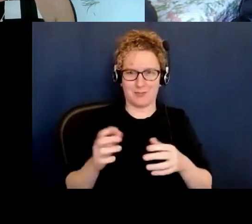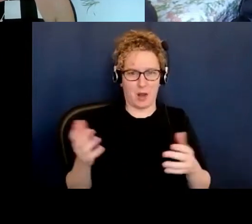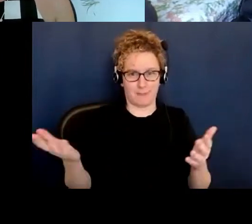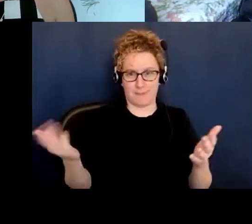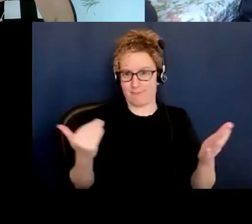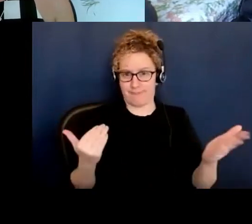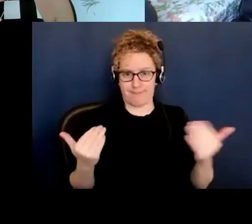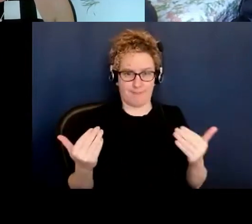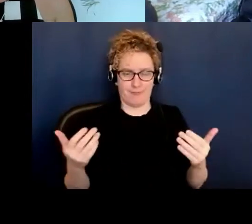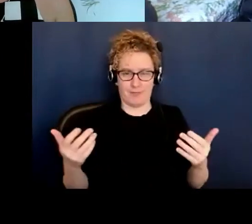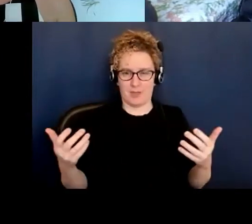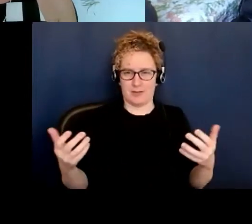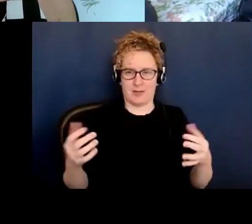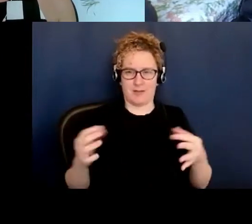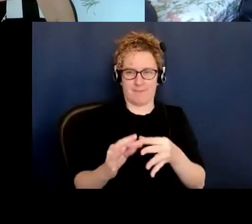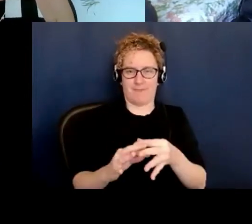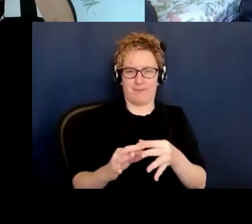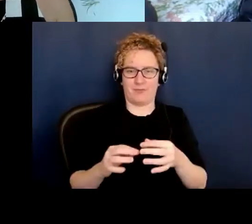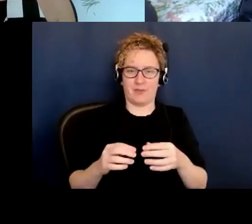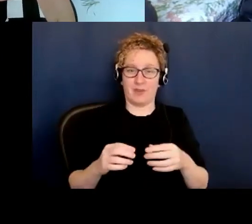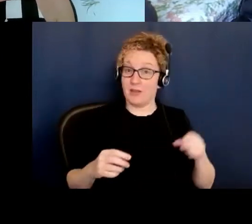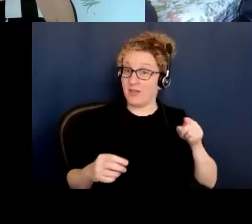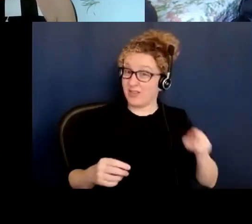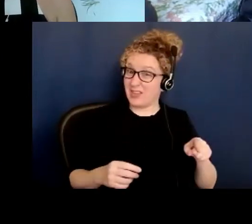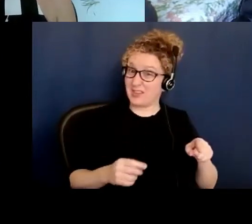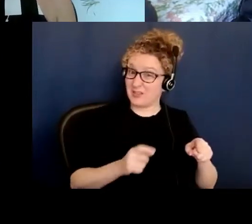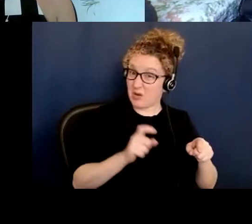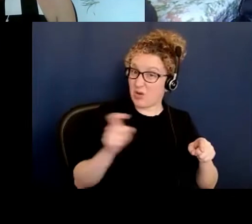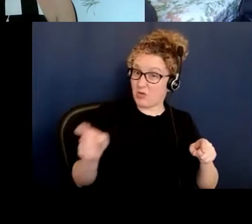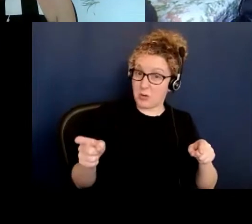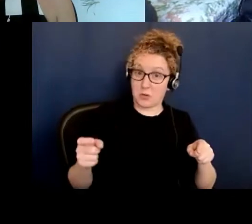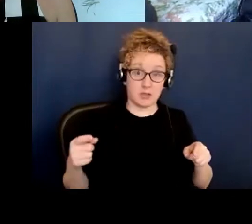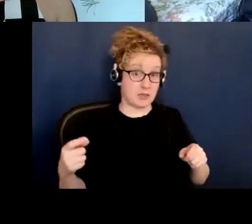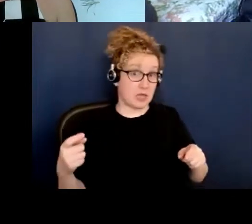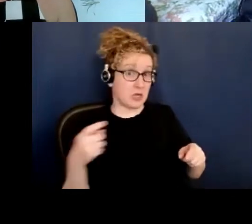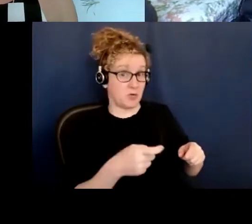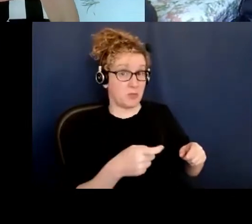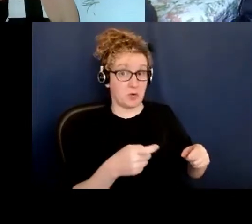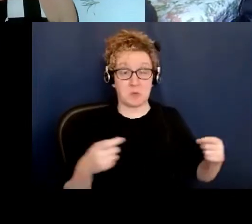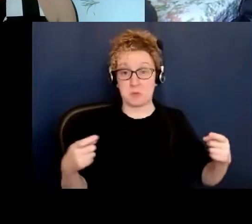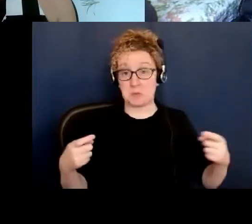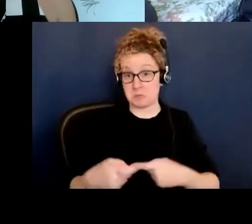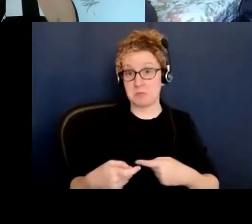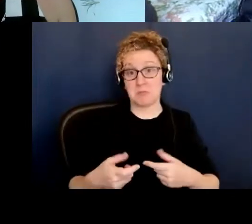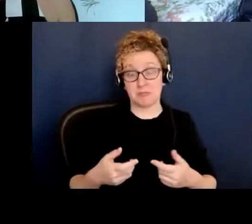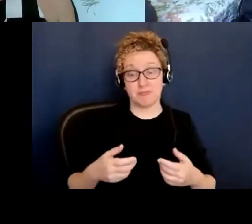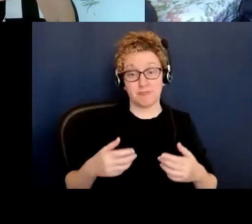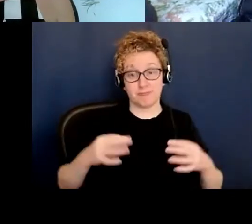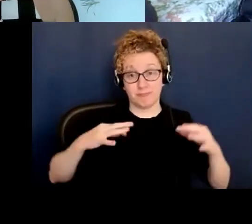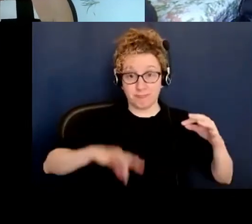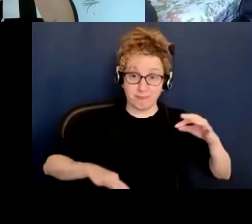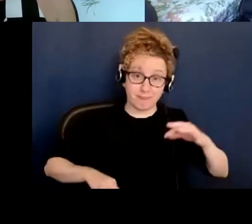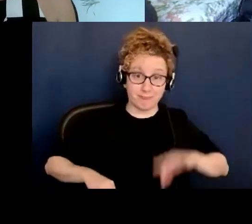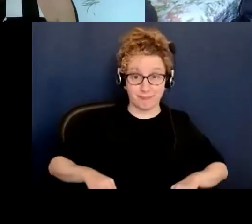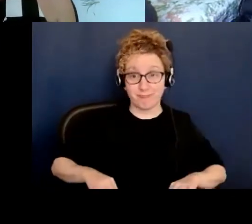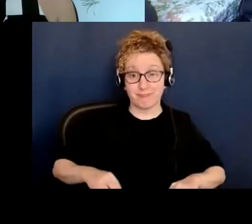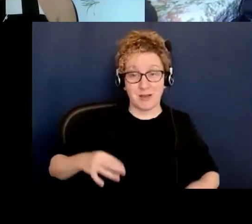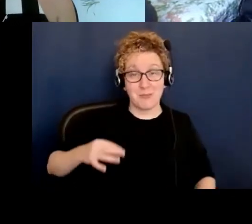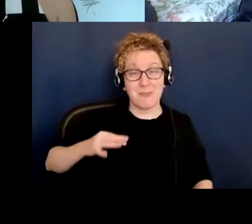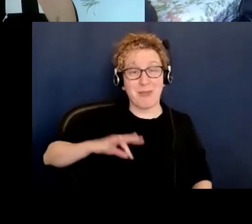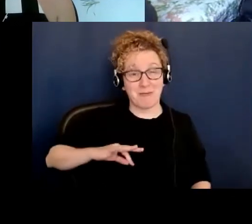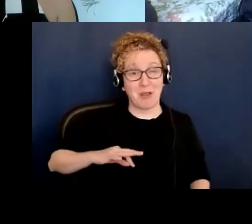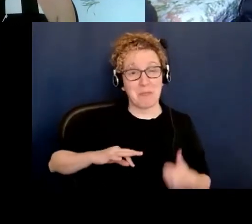benefit from and also make contributions to the other. And so for the international exchange field, we work with a lot